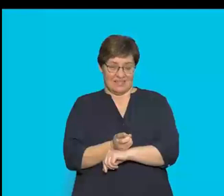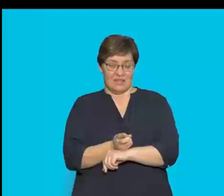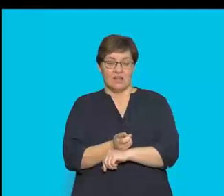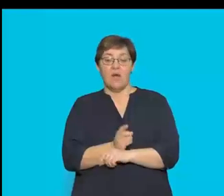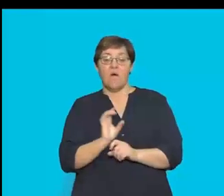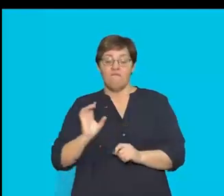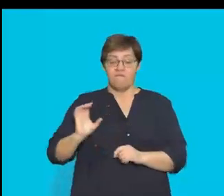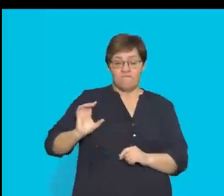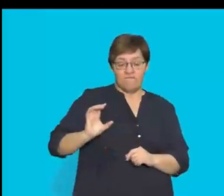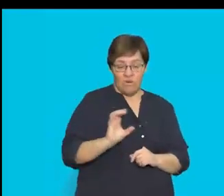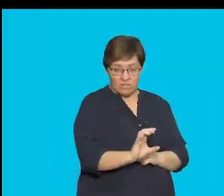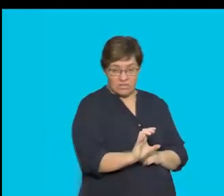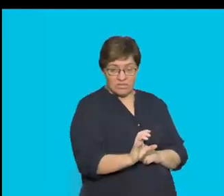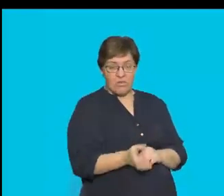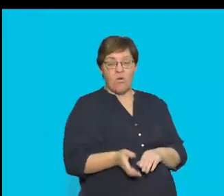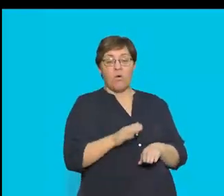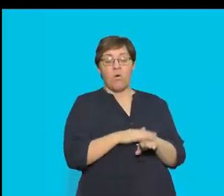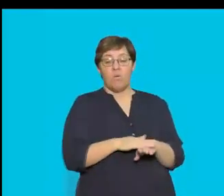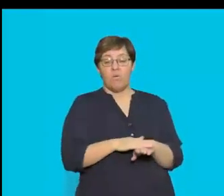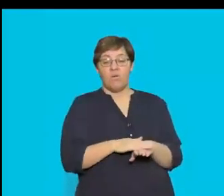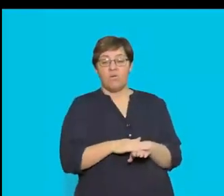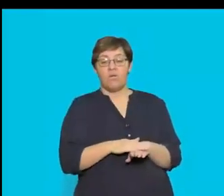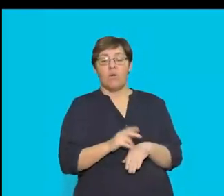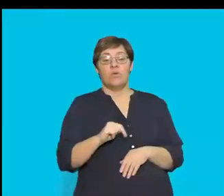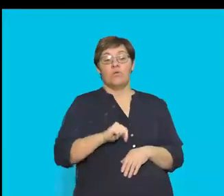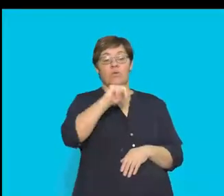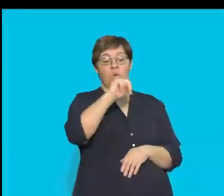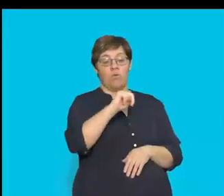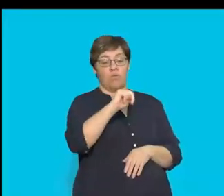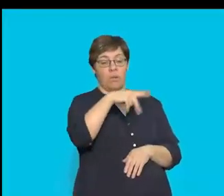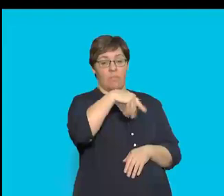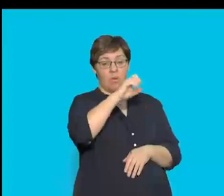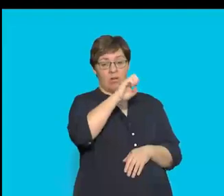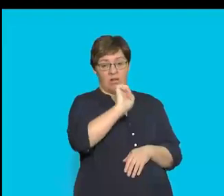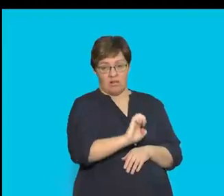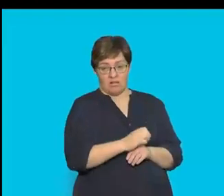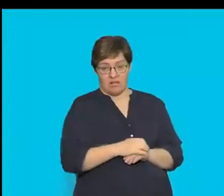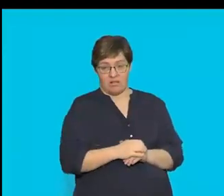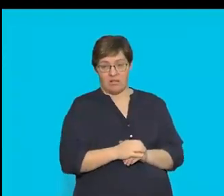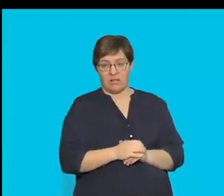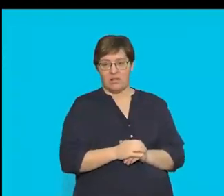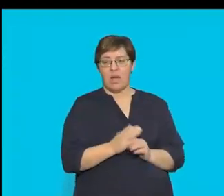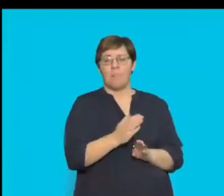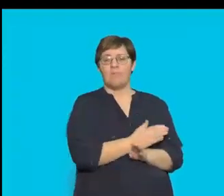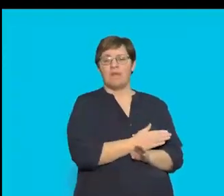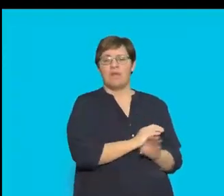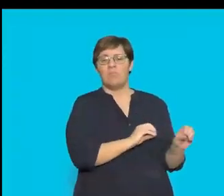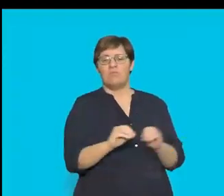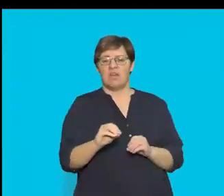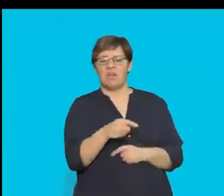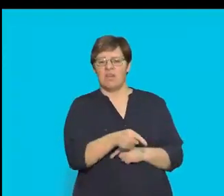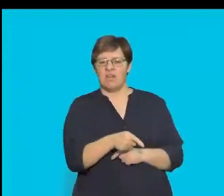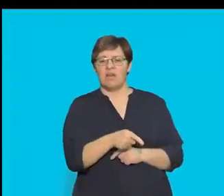exerted on a free-moving North Pole. Now, a free-moving North Pole is a fancy name for a